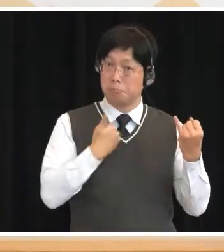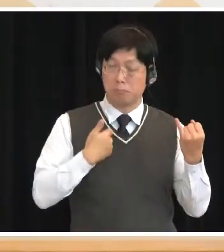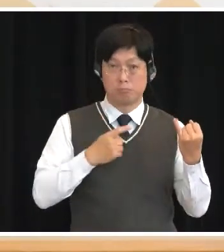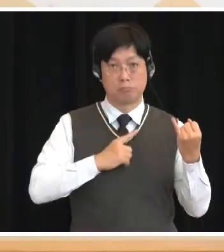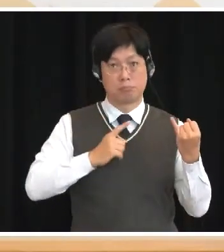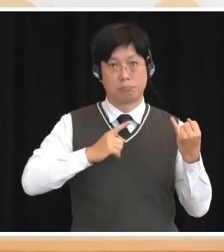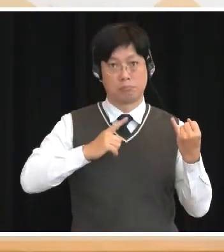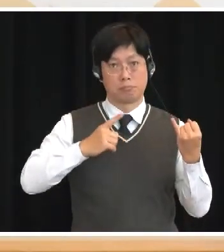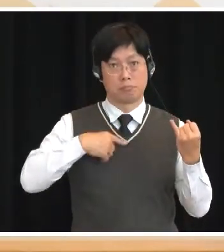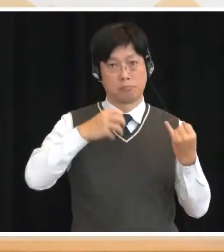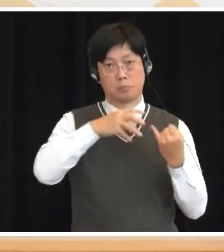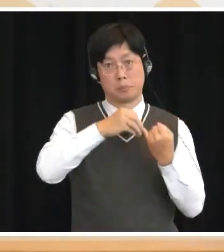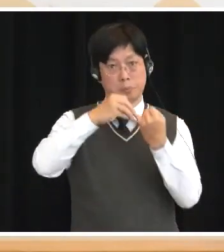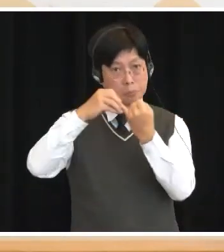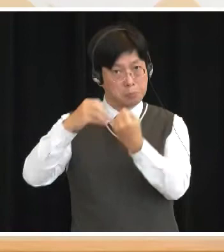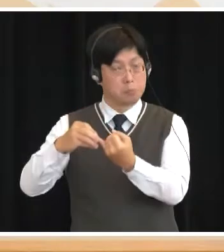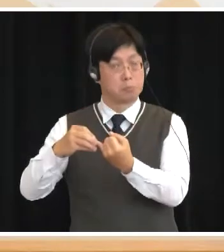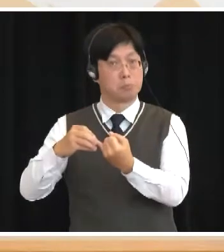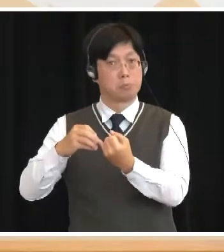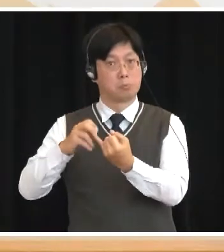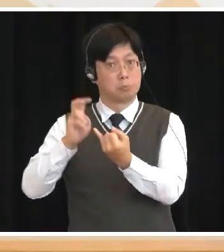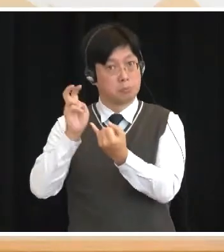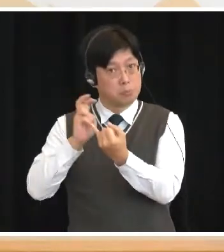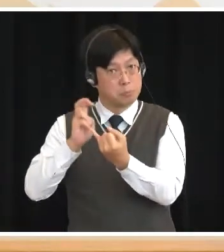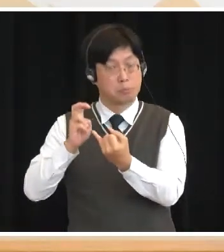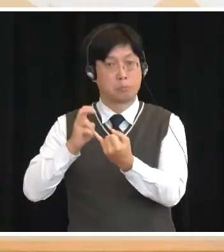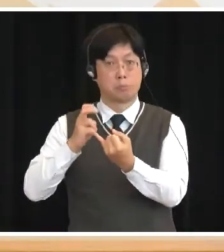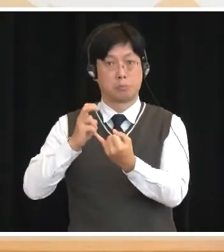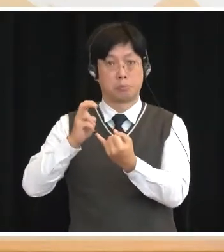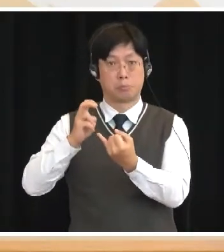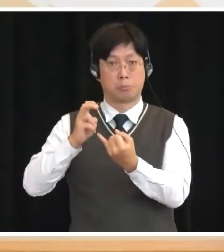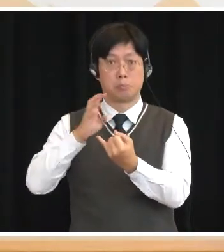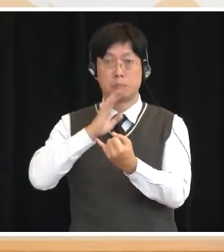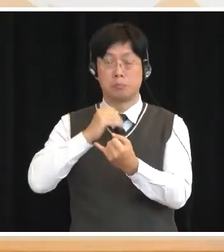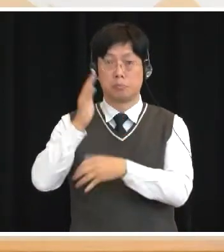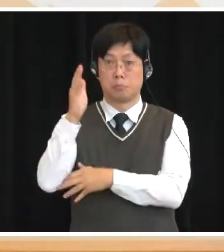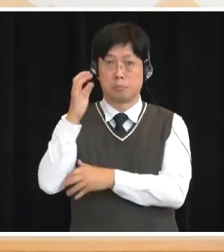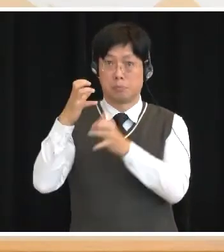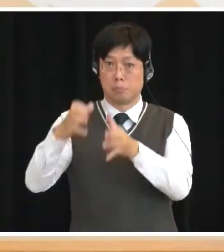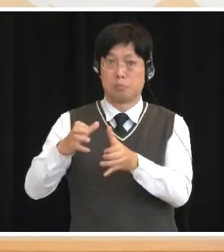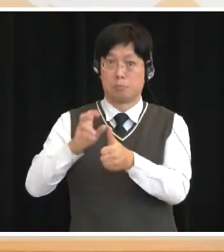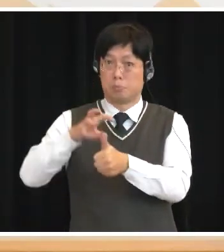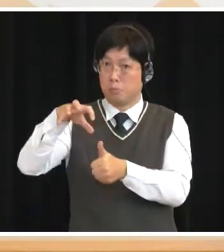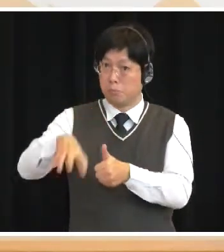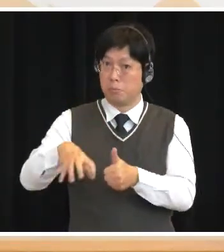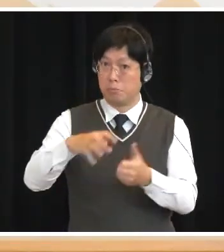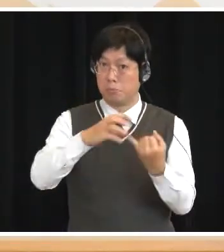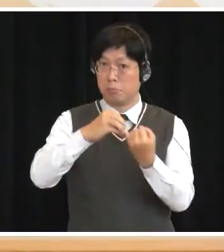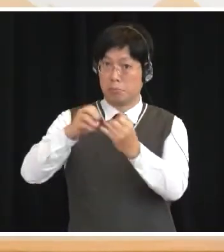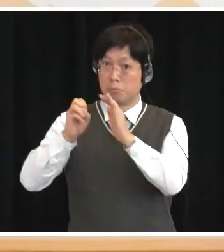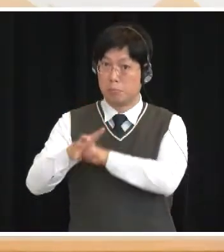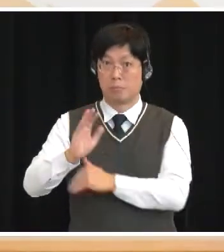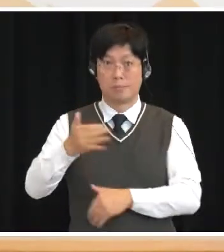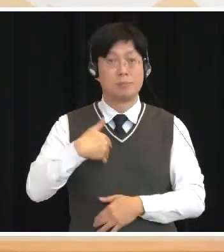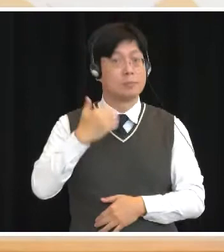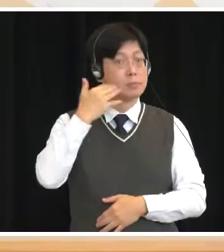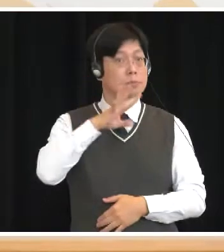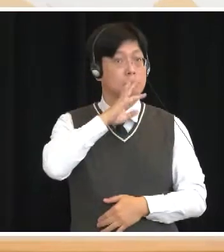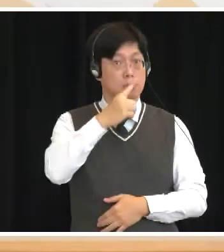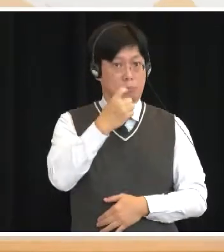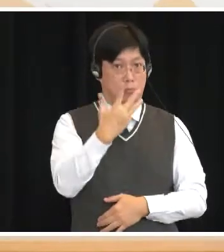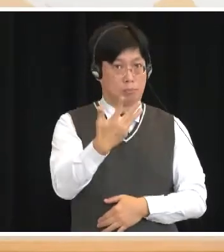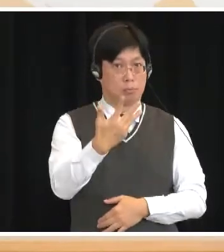a children's home. The same happens to a girl of 18. Is it